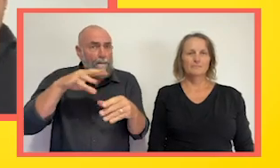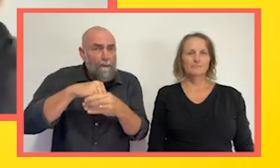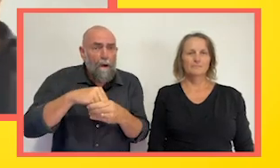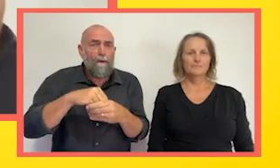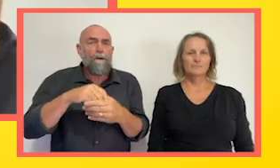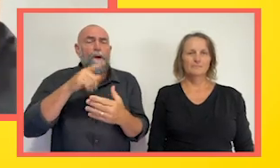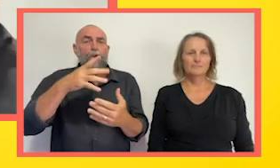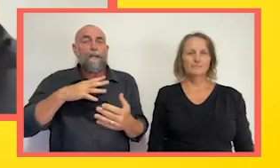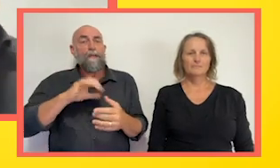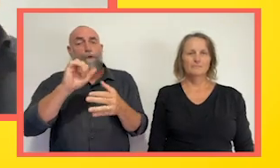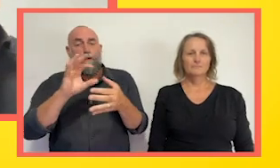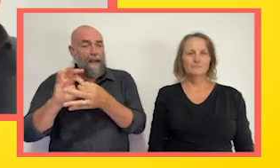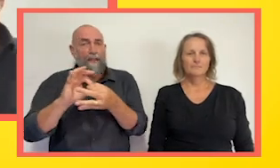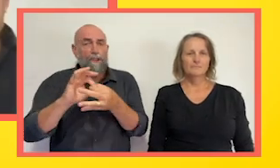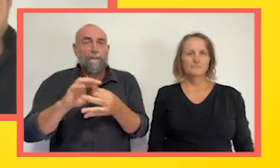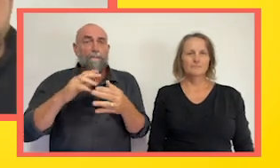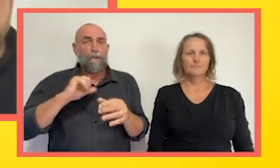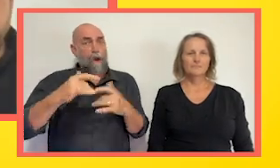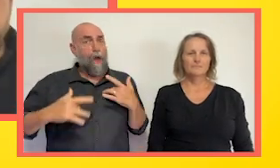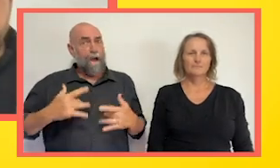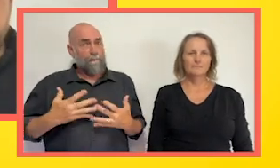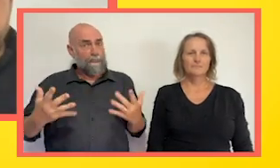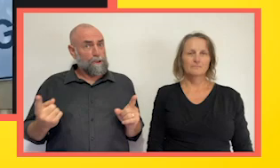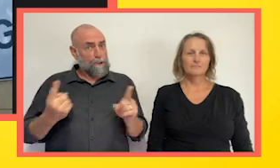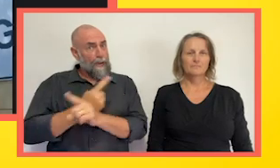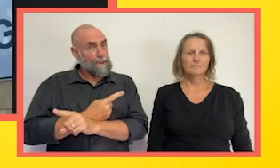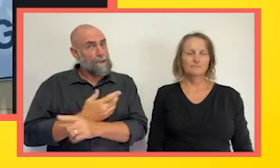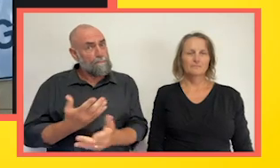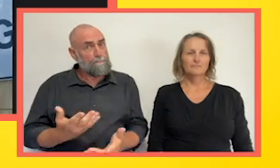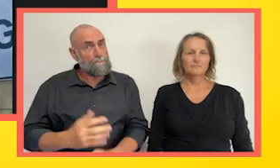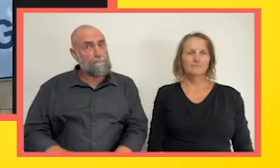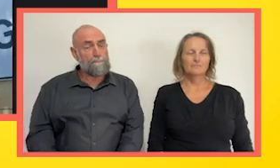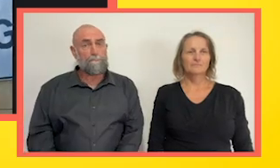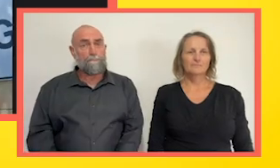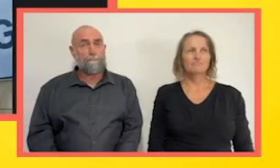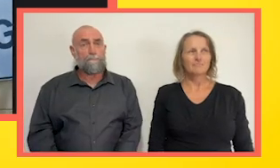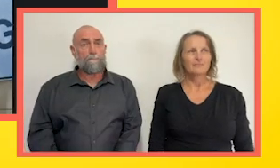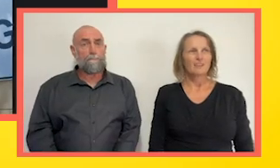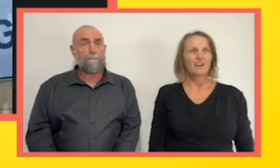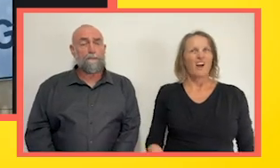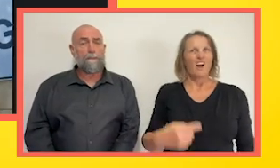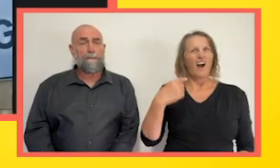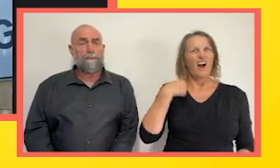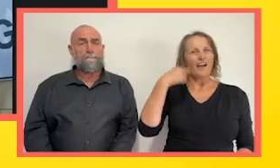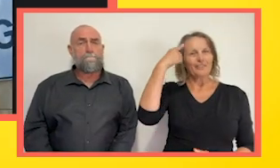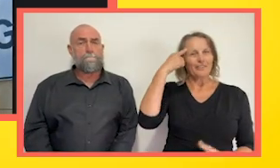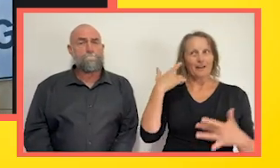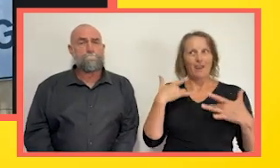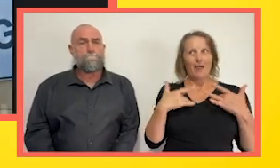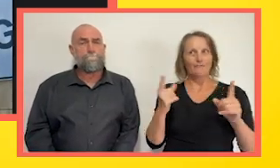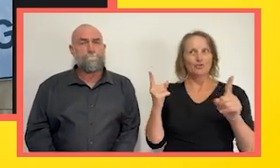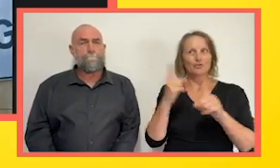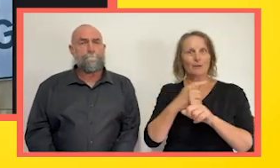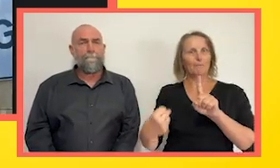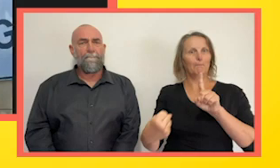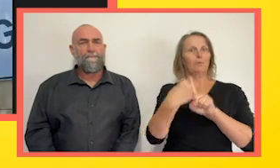in relationships and the change in life? Honestly, I think it has. It's affected it, but in a good way. I think